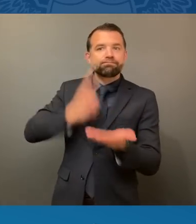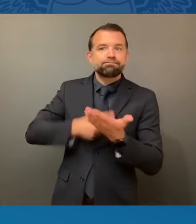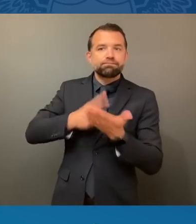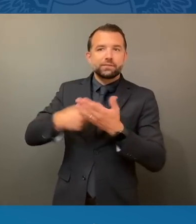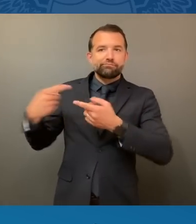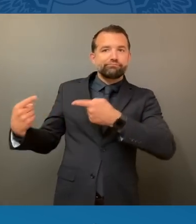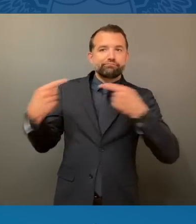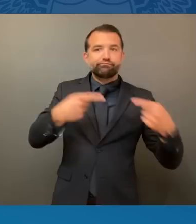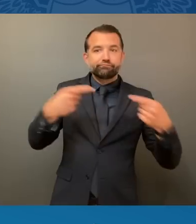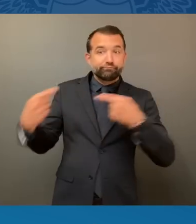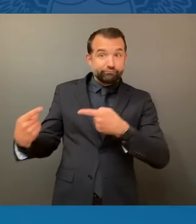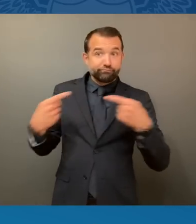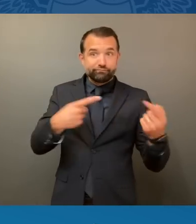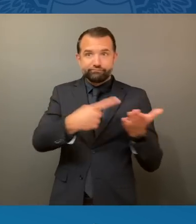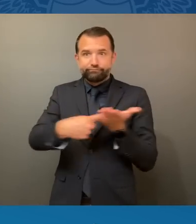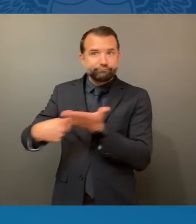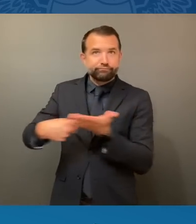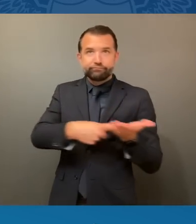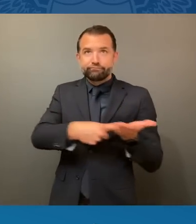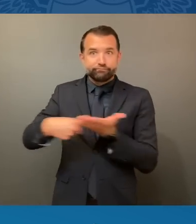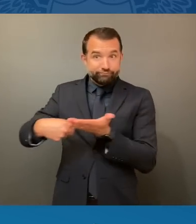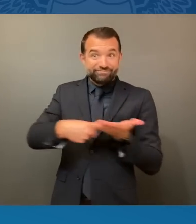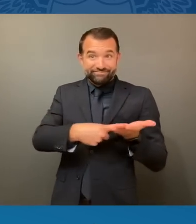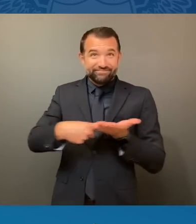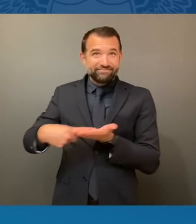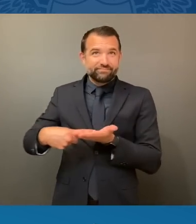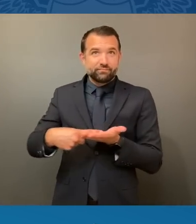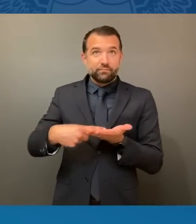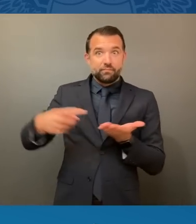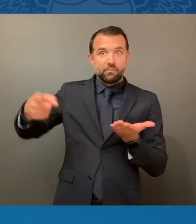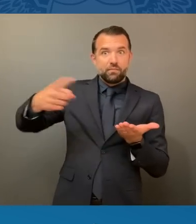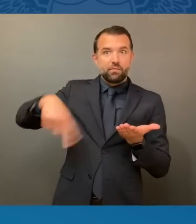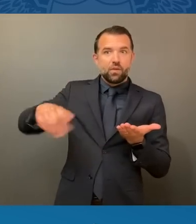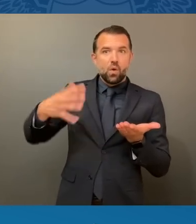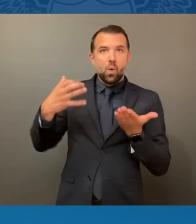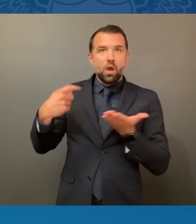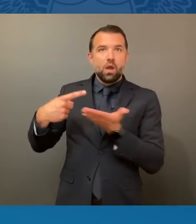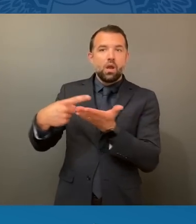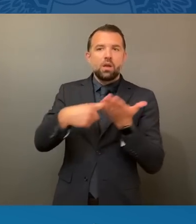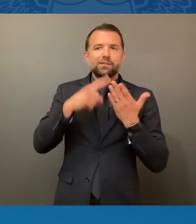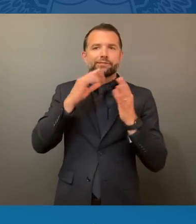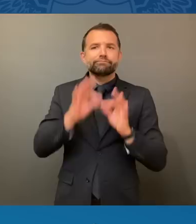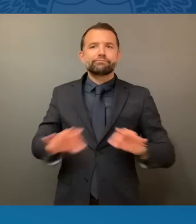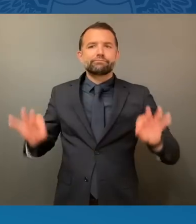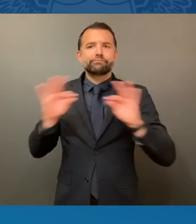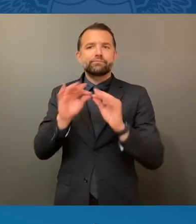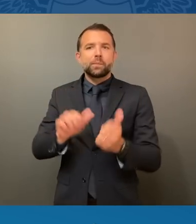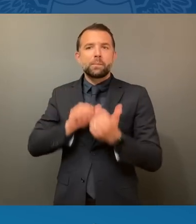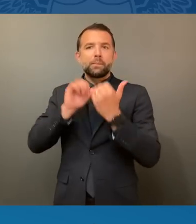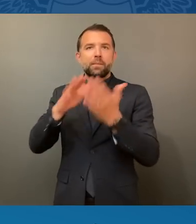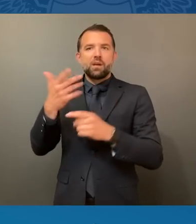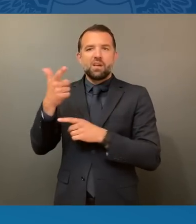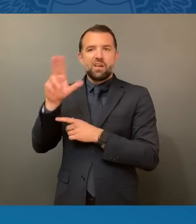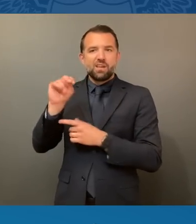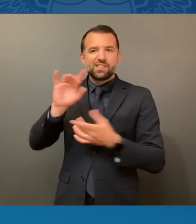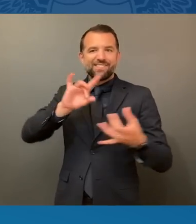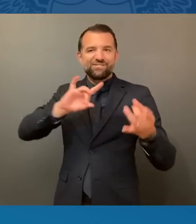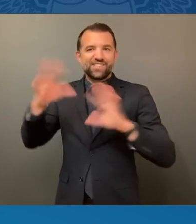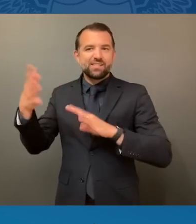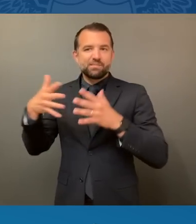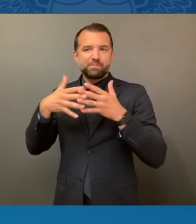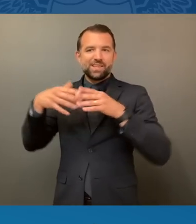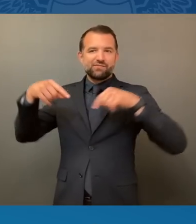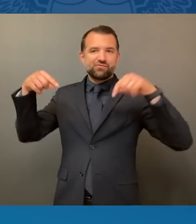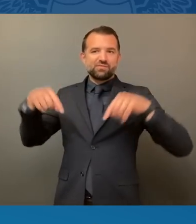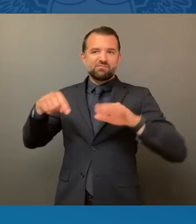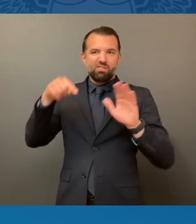designed, for debate. And they wanted to debate the importance of addressing gun violence in America and how it is killing young black people